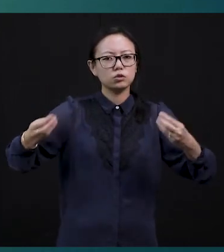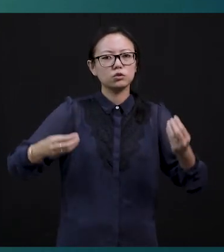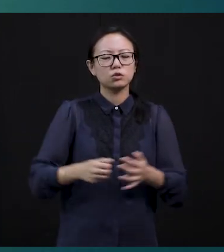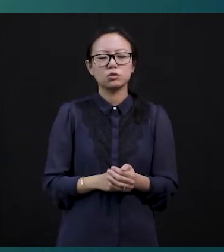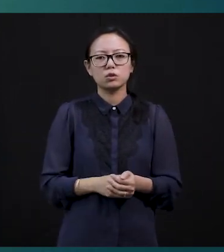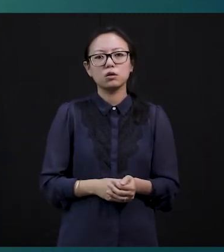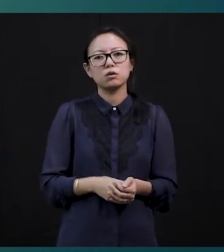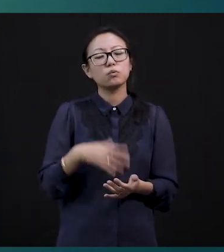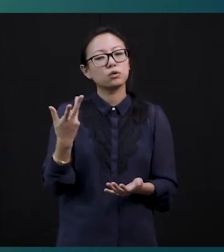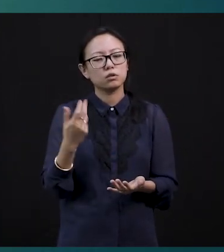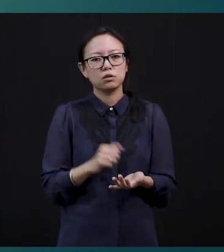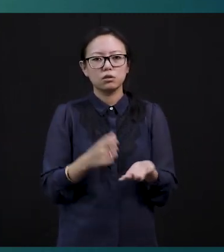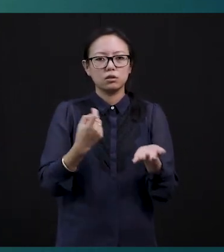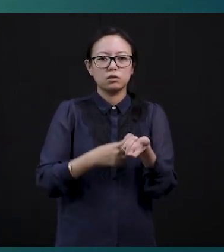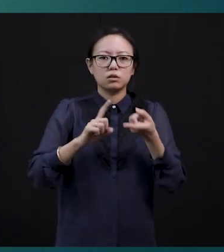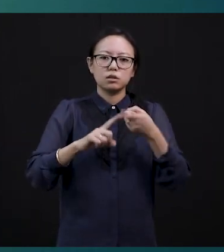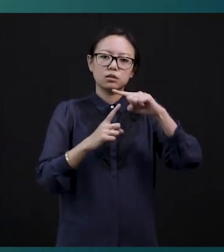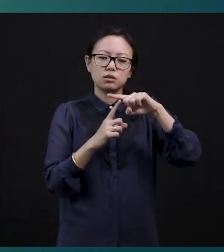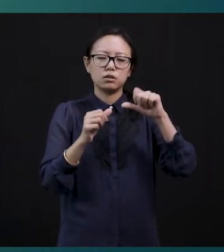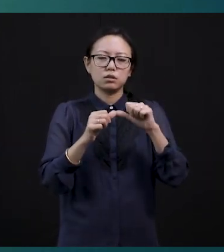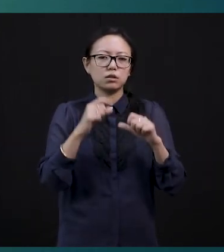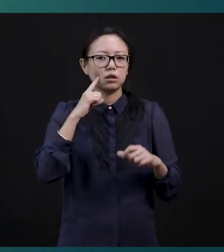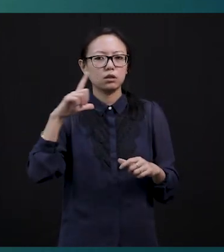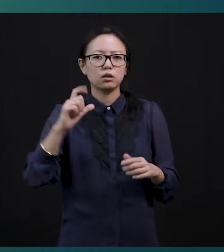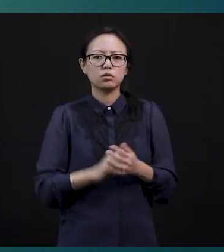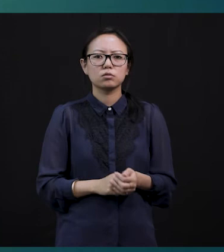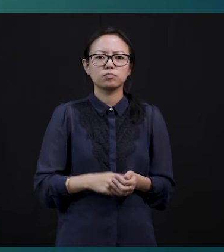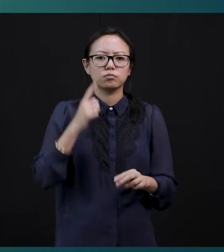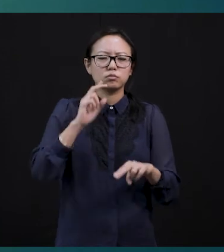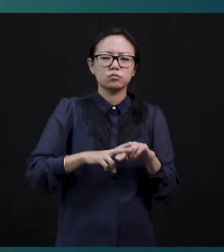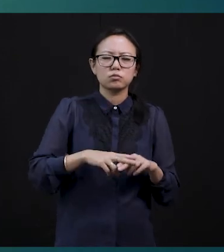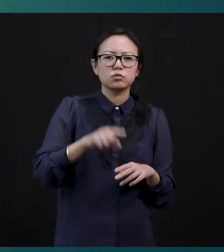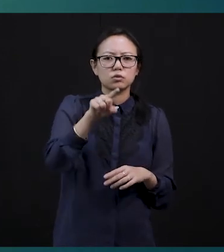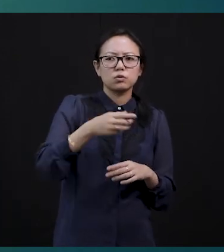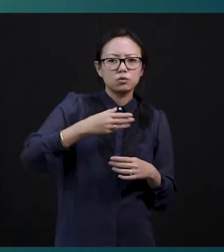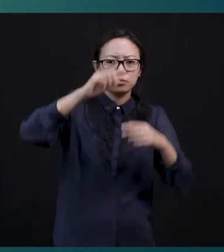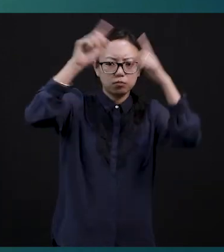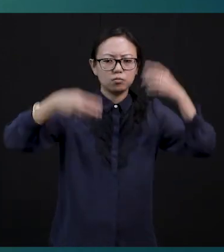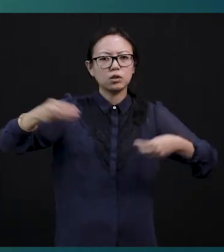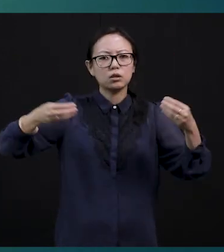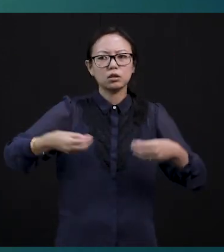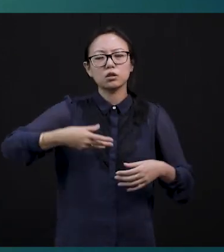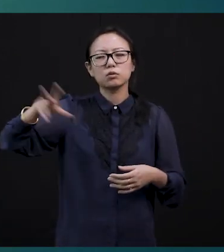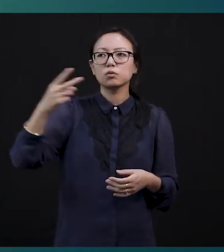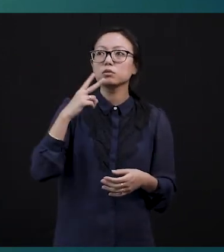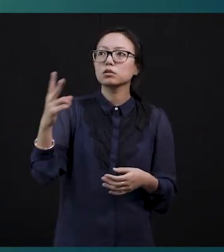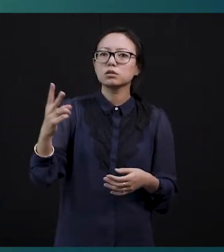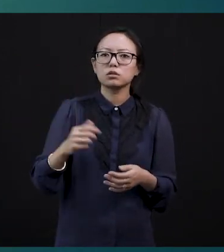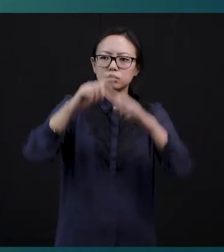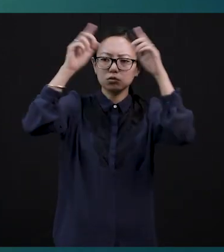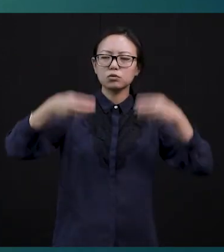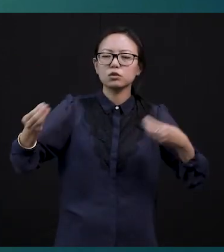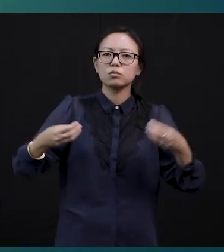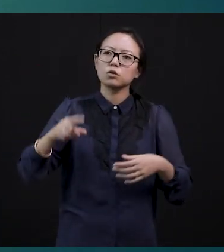have in the market are all retail shop. So, that retailer will have the product for you and they will be giving it to you.